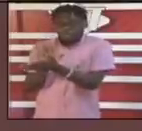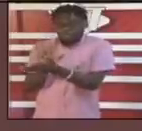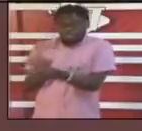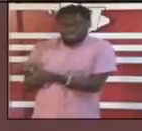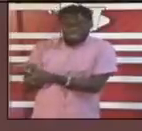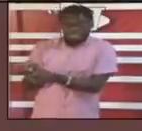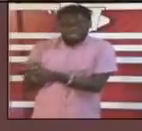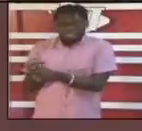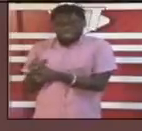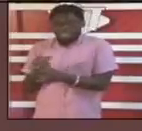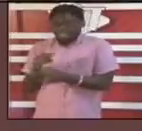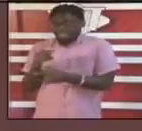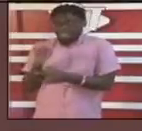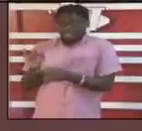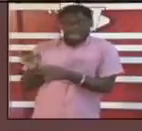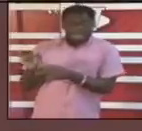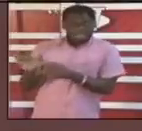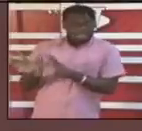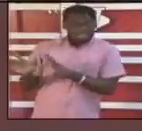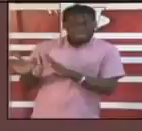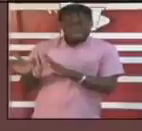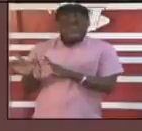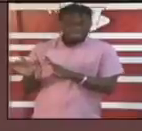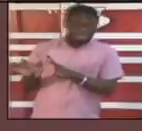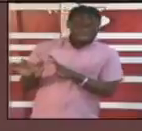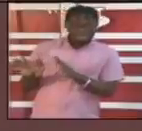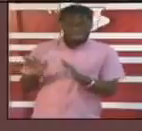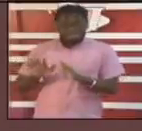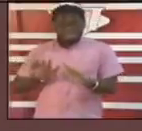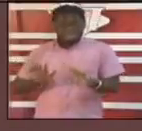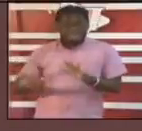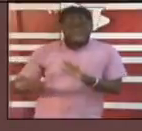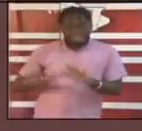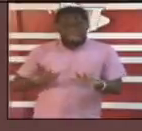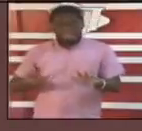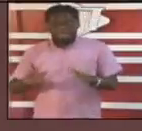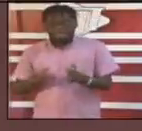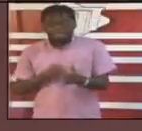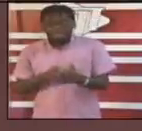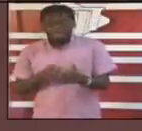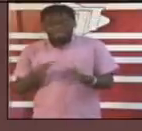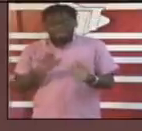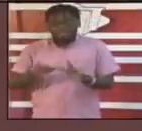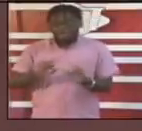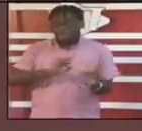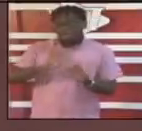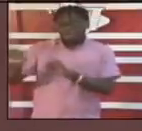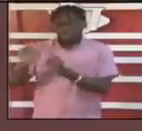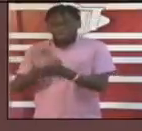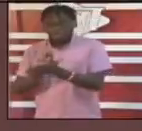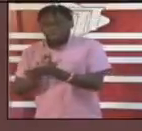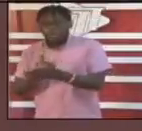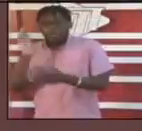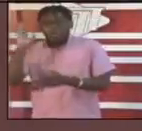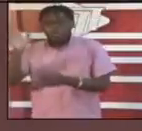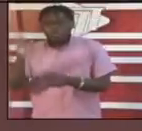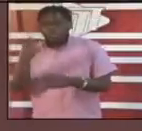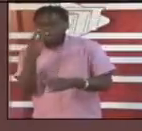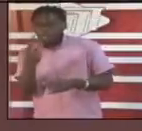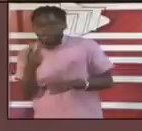the exact place for your child to flourish. Any school that your child is placed